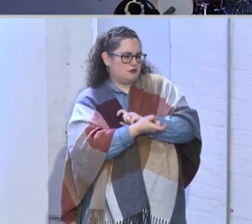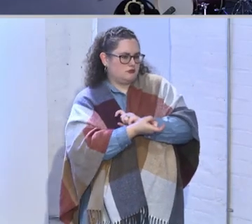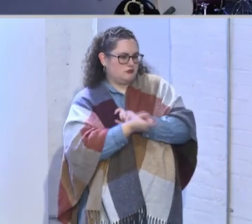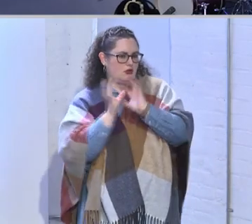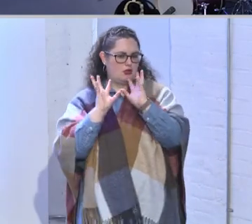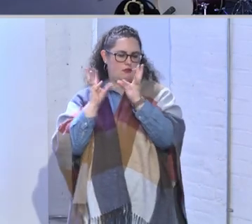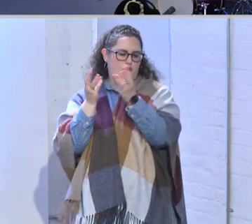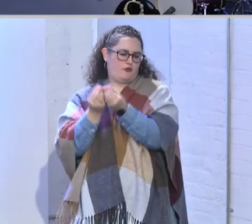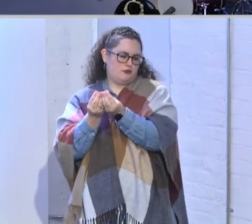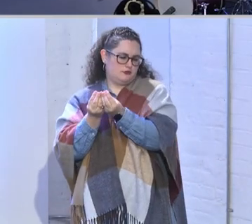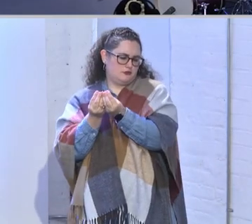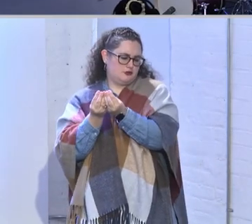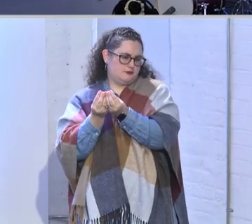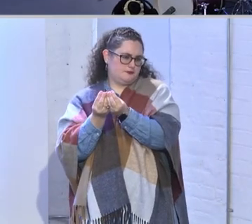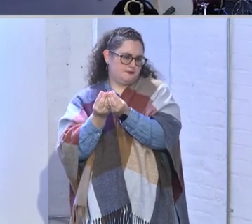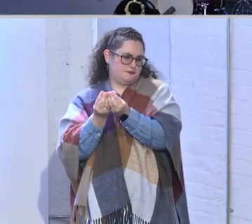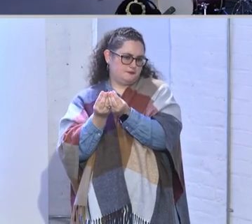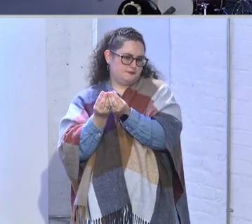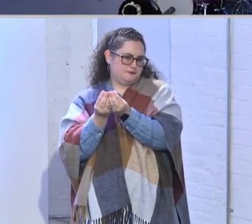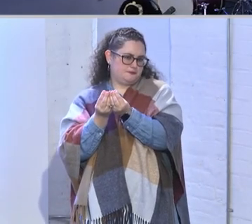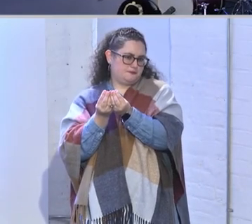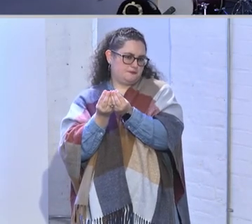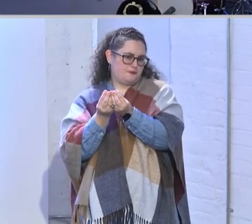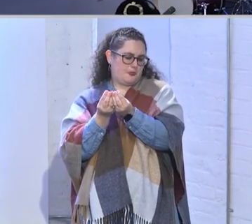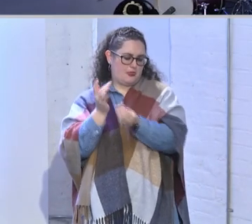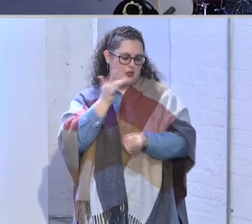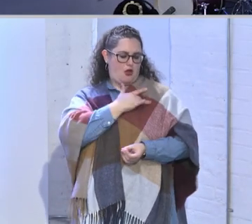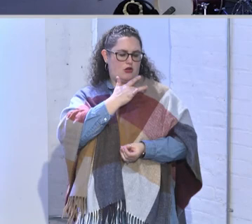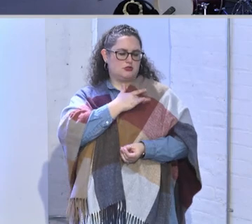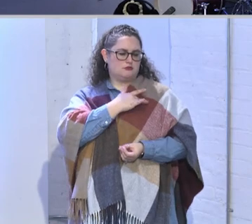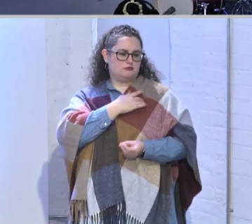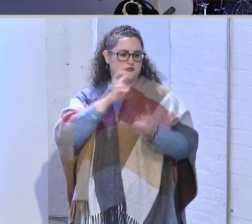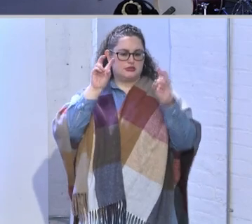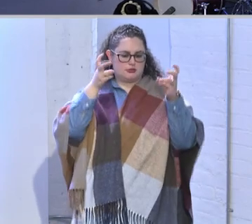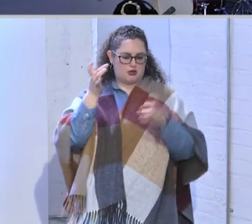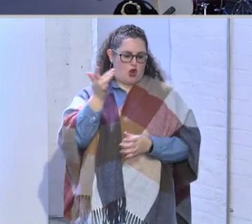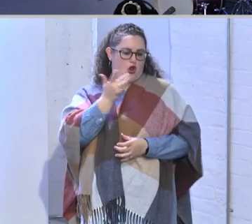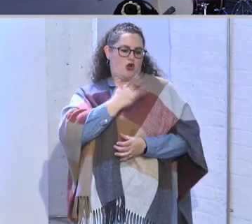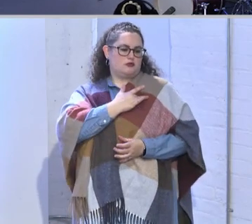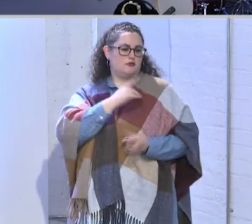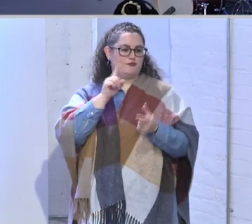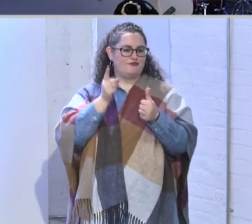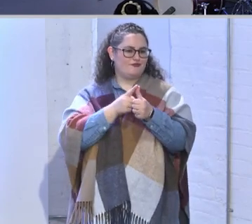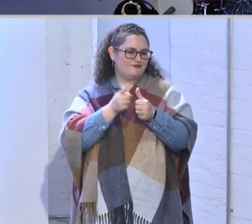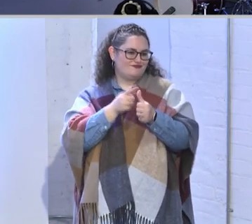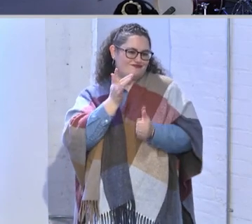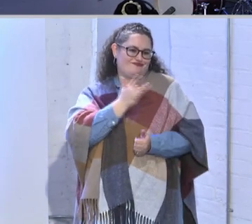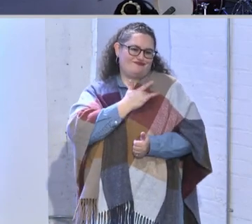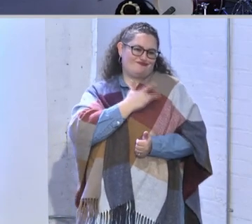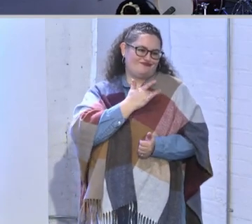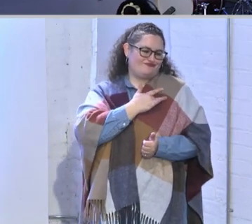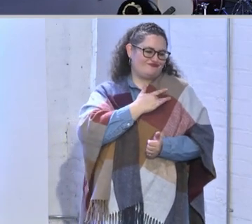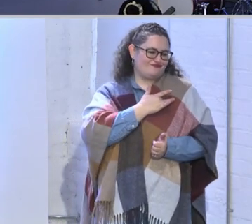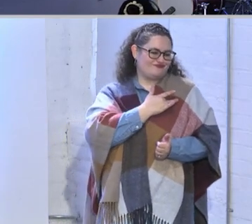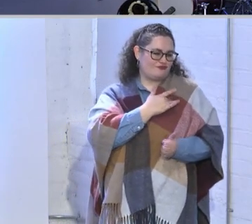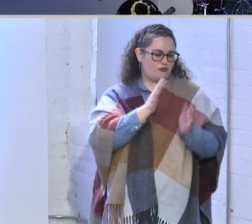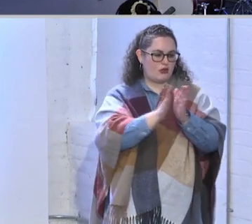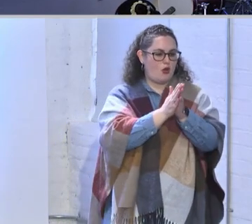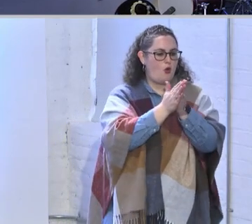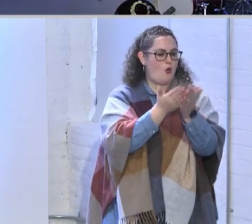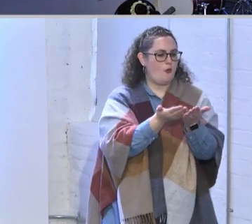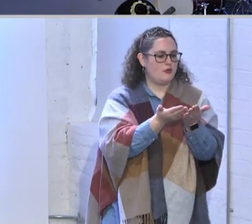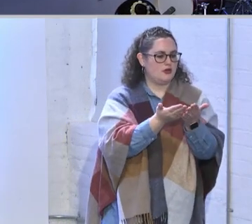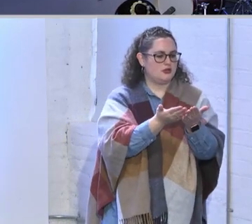but today's message is simply this, the heart, the heart. And I want to ask you to open your Bibles to